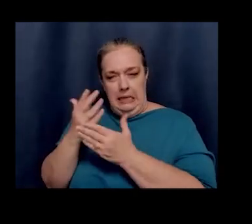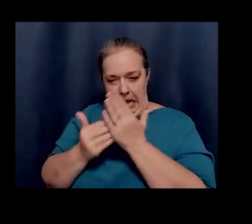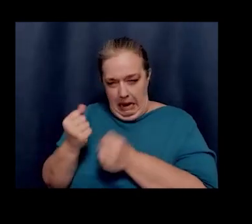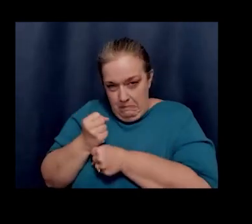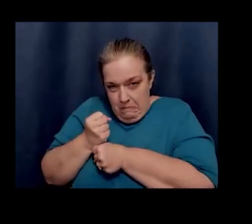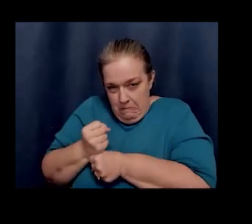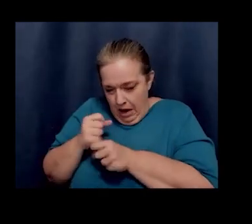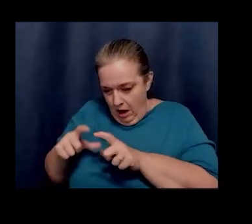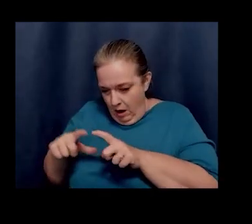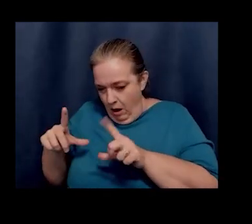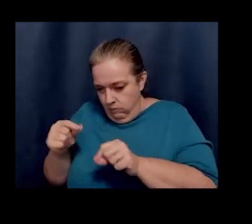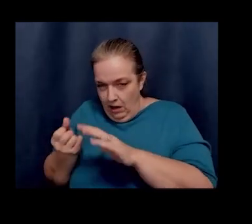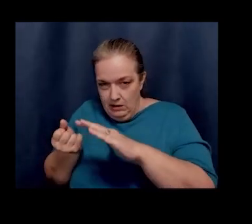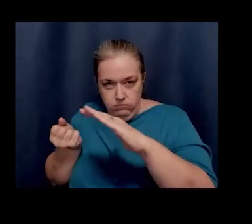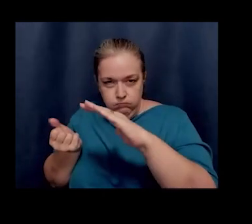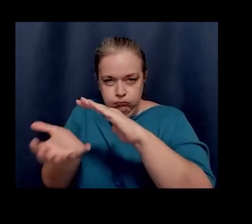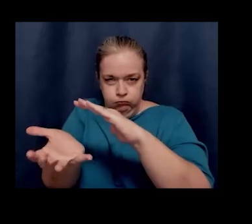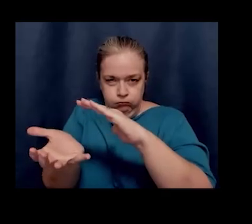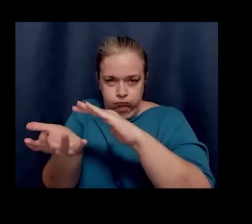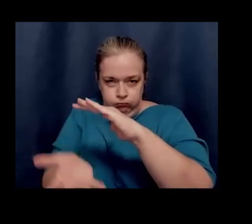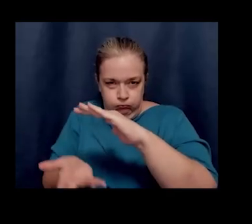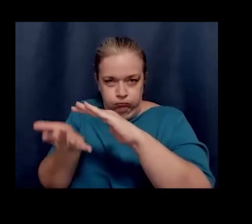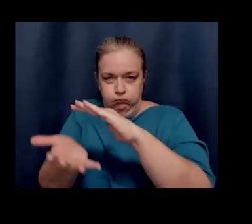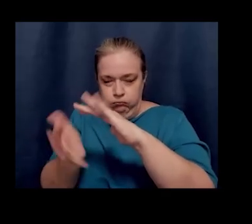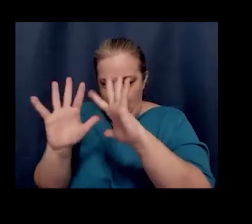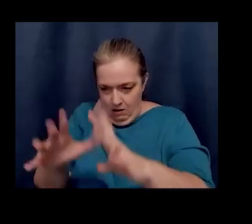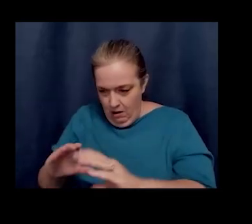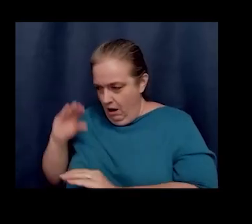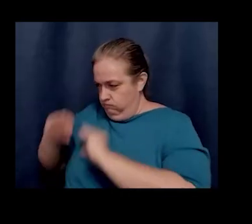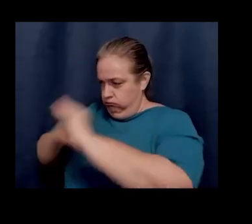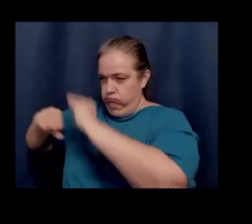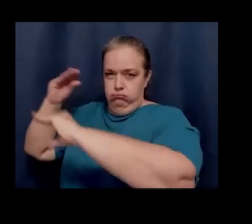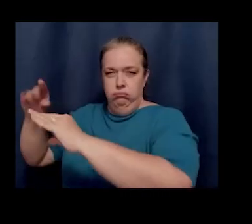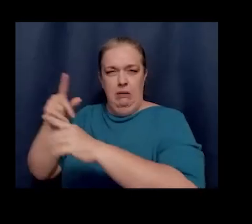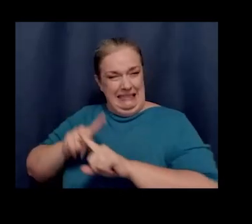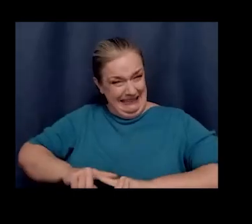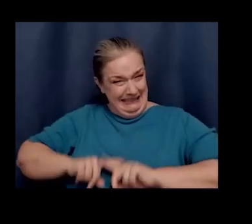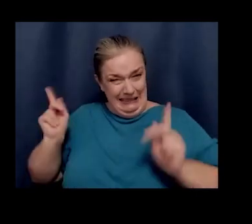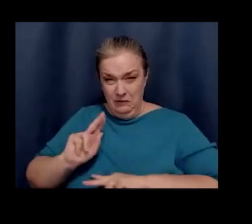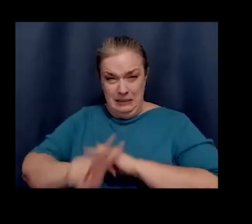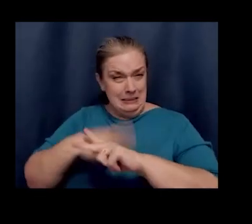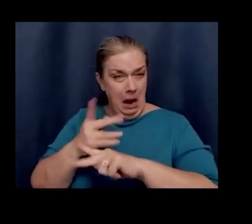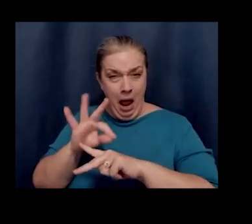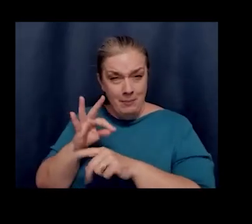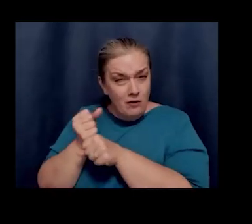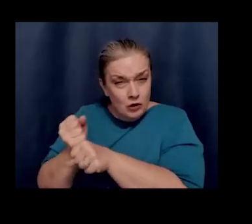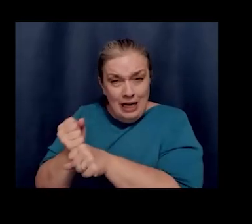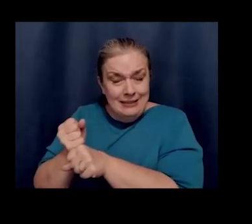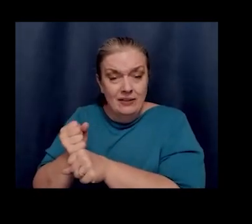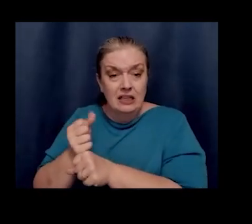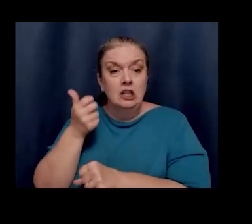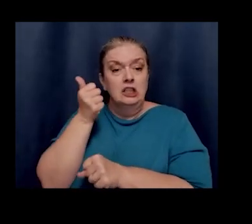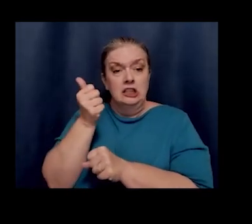and home-fired, a completely different mode of creativity. They sit in a tropical oasis Norton conceived of